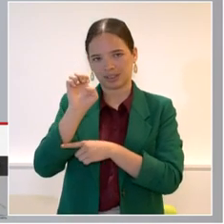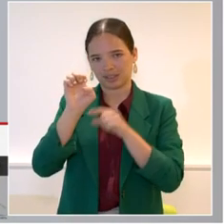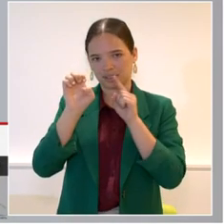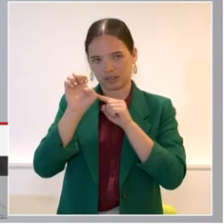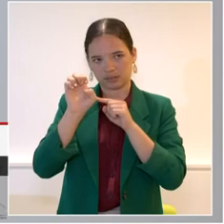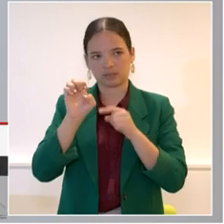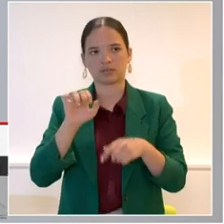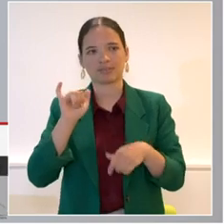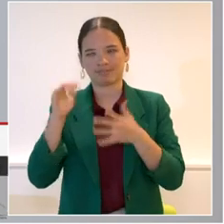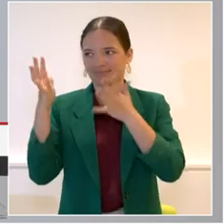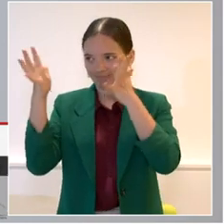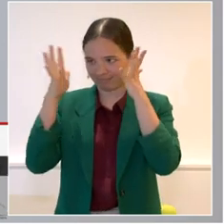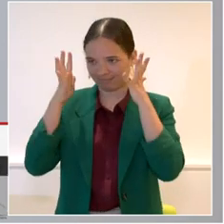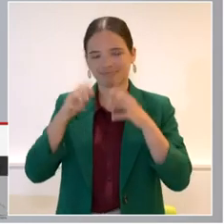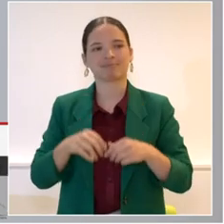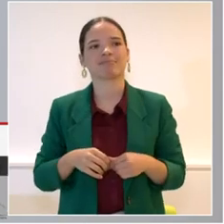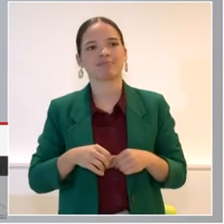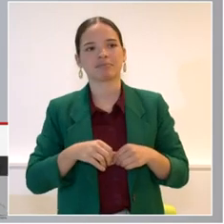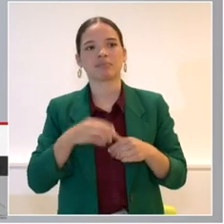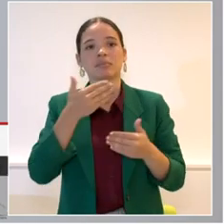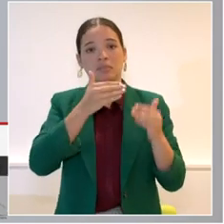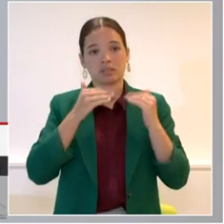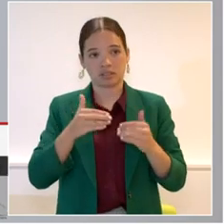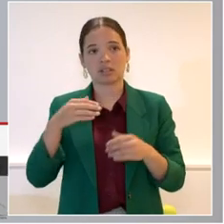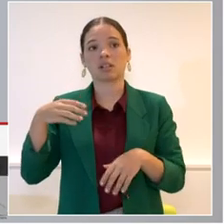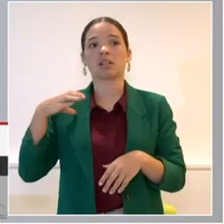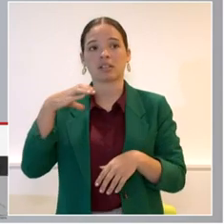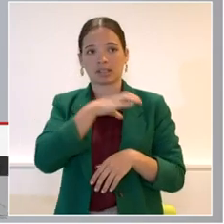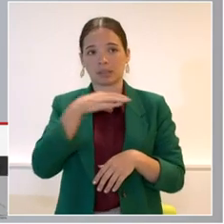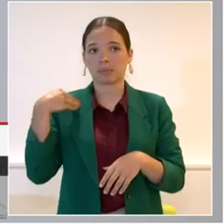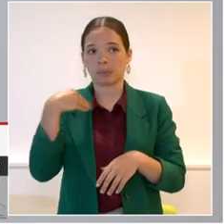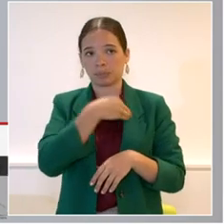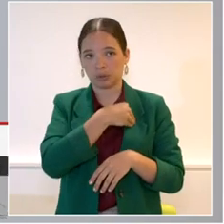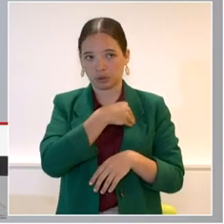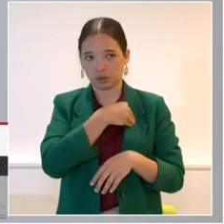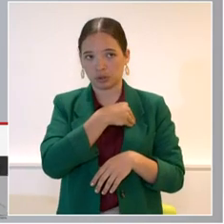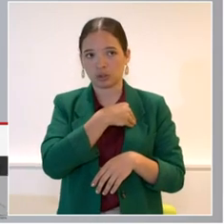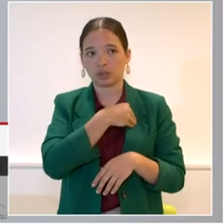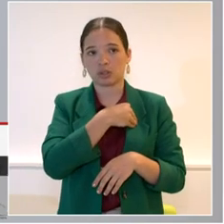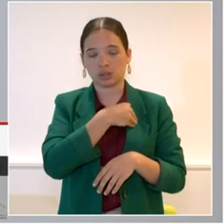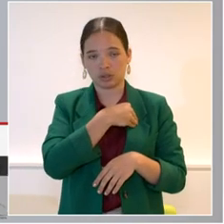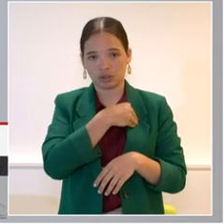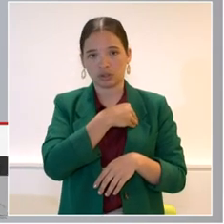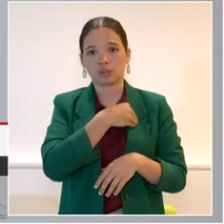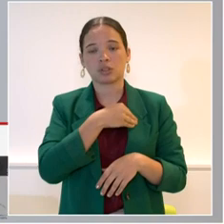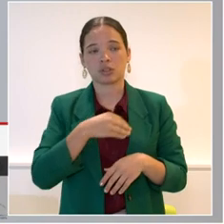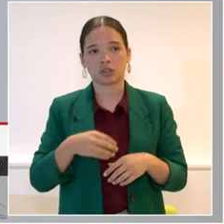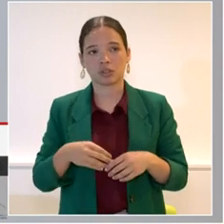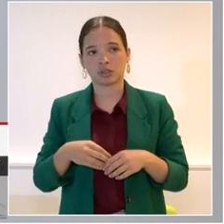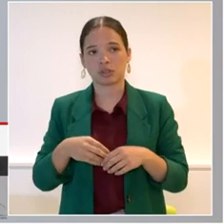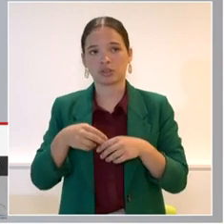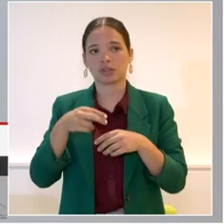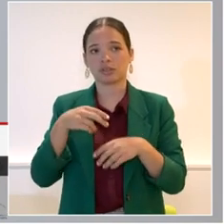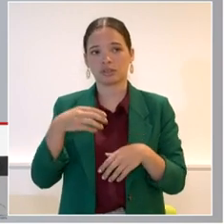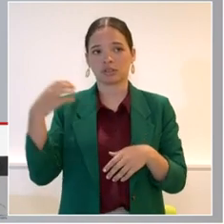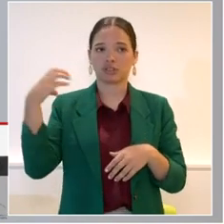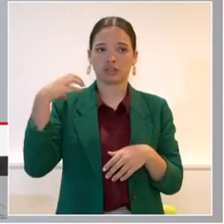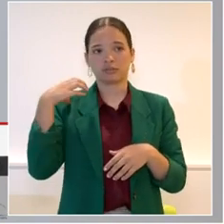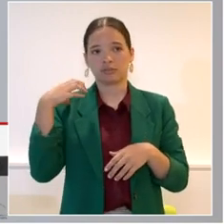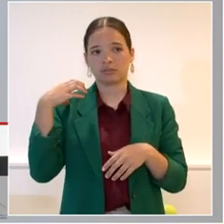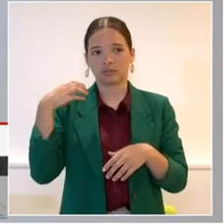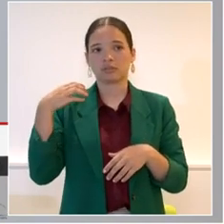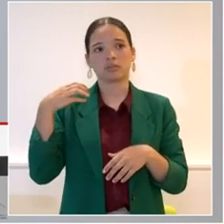And our Ward 1 council member who chairs the council's Committee on Human Services and Ward